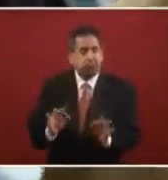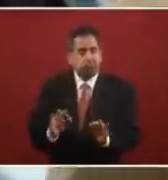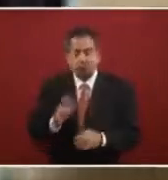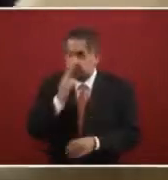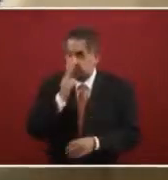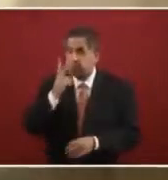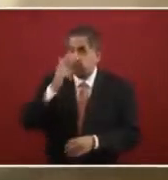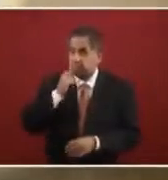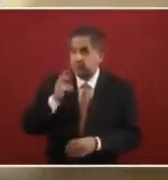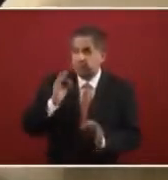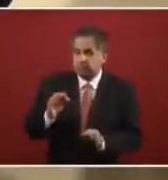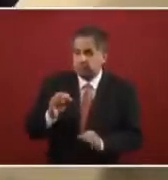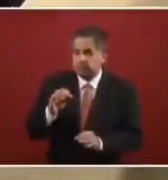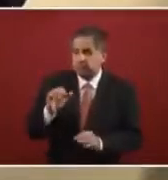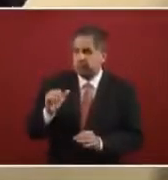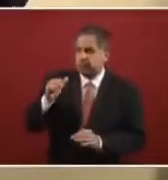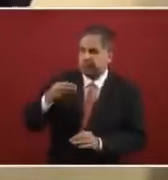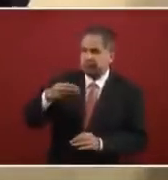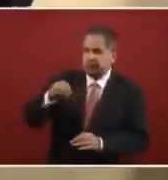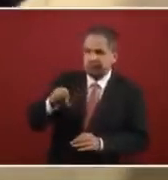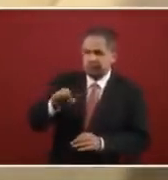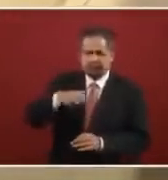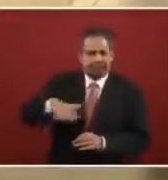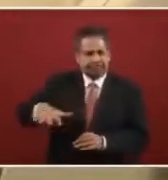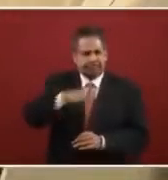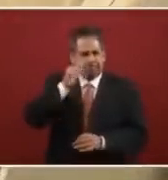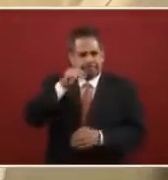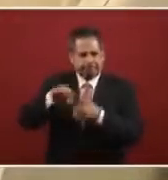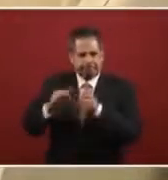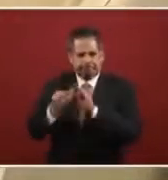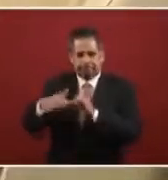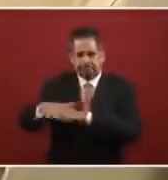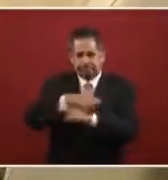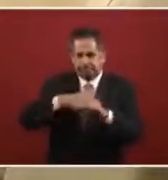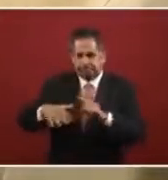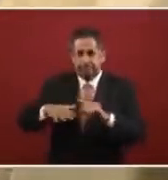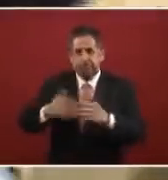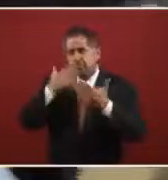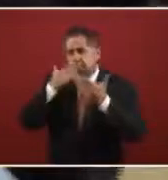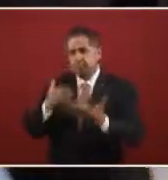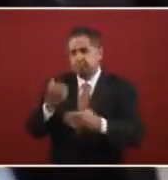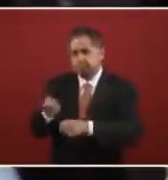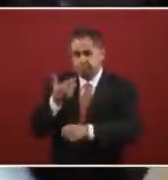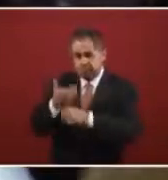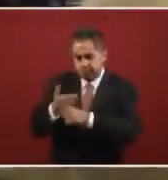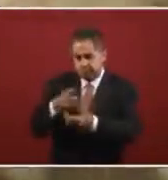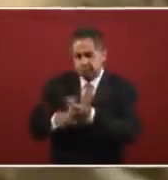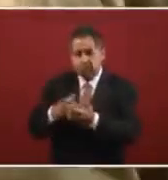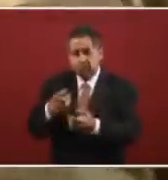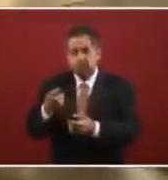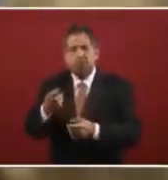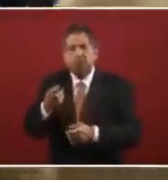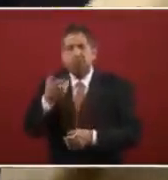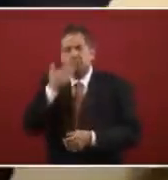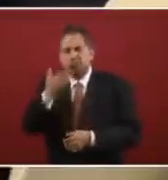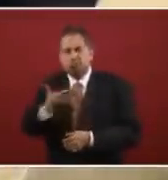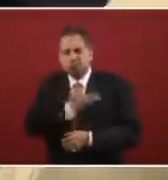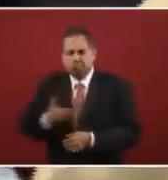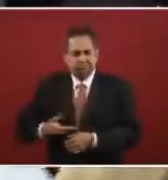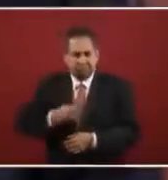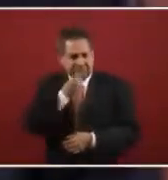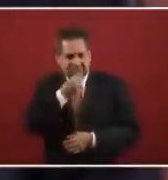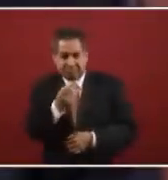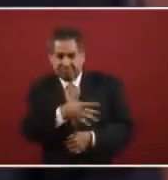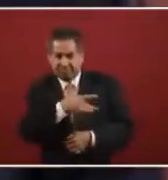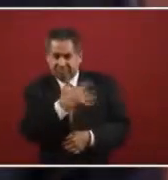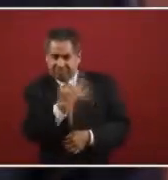violencia. in A violence. OME, pues ni se diga OME, gracias a Dios, A tenemos OME, un buen secretario, un buen we have a presidente. good Ahora secretary and hay que president. echarnos de frente,